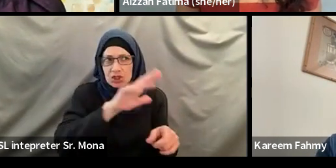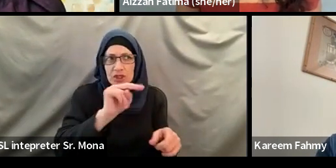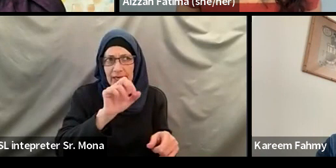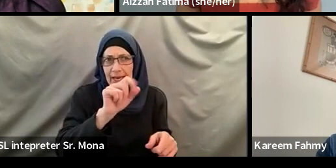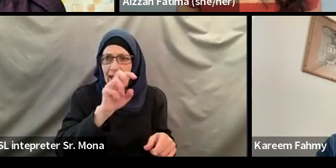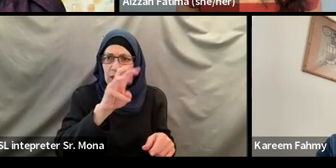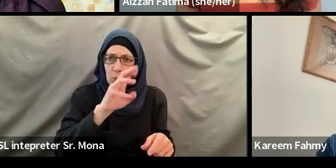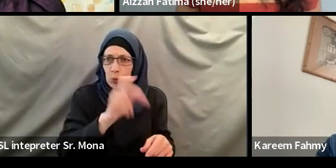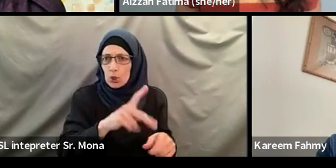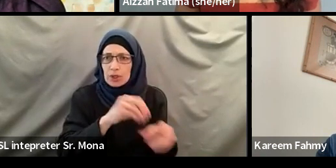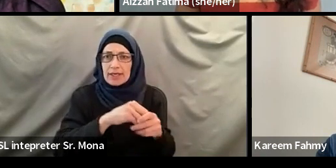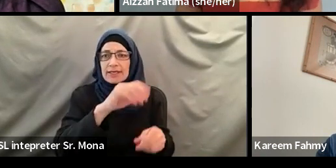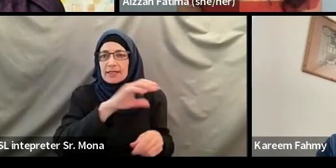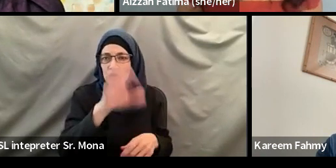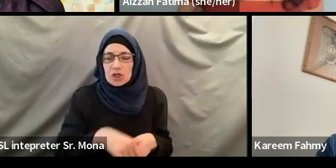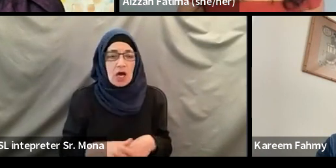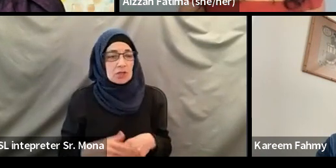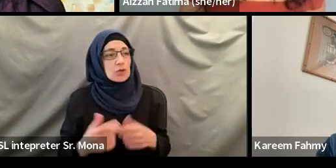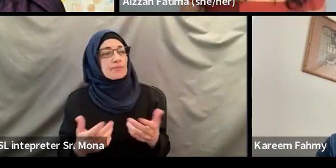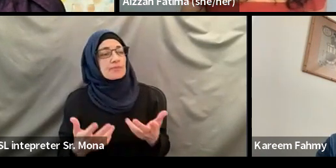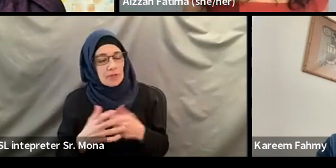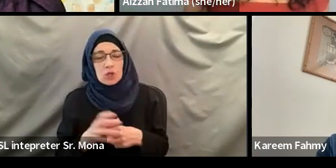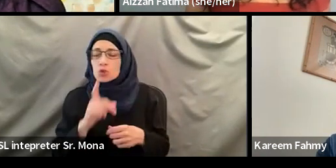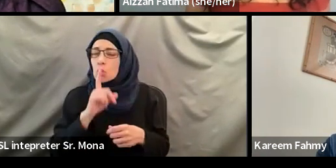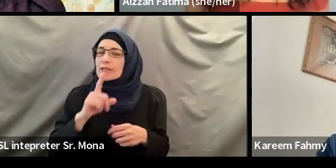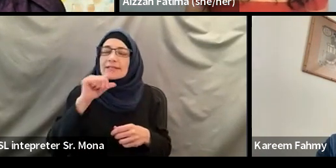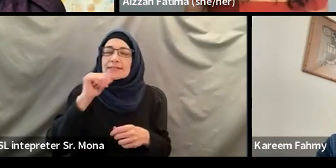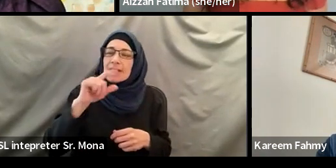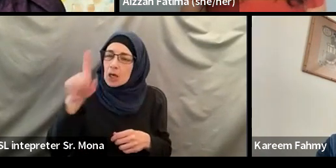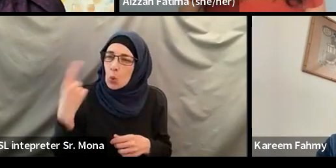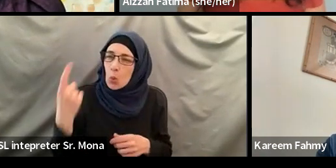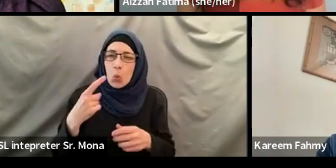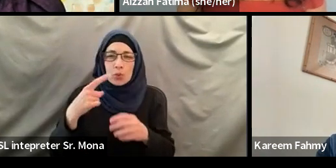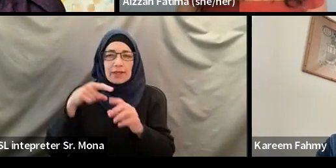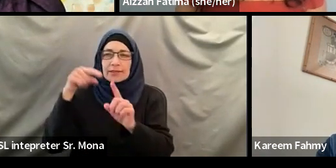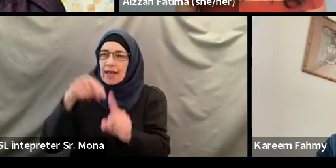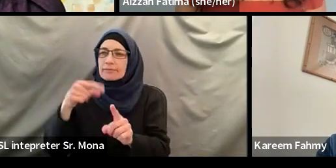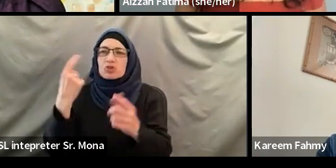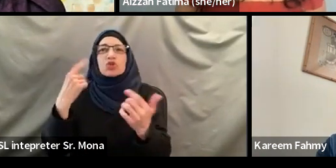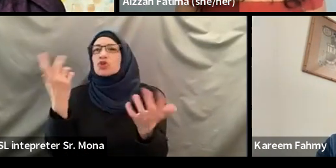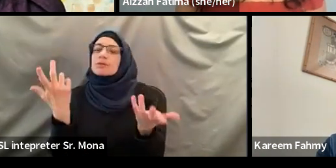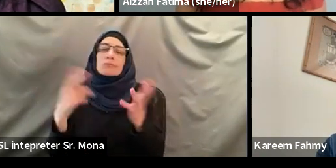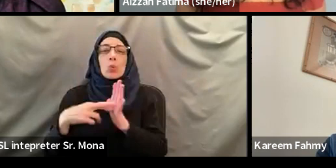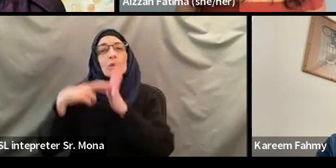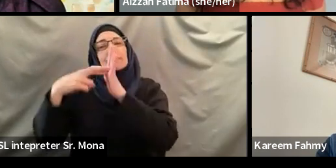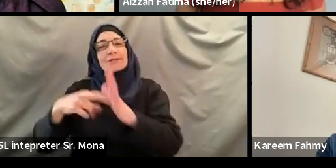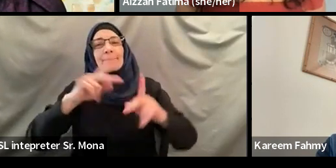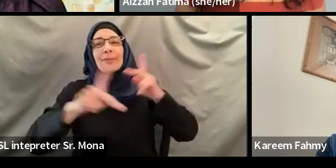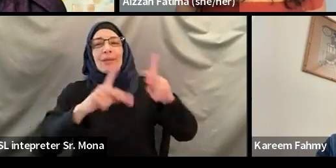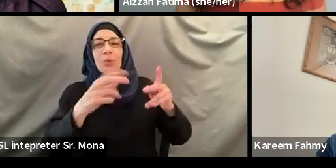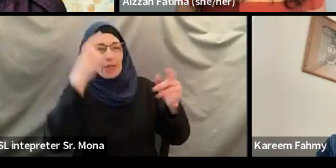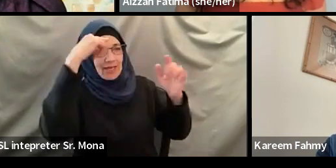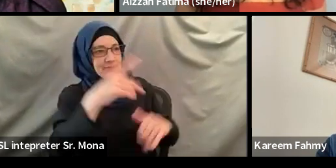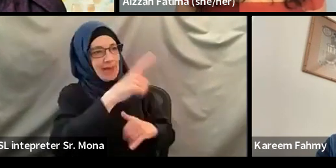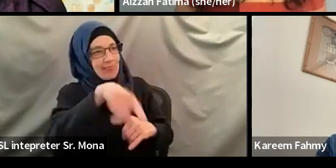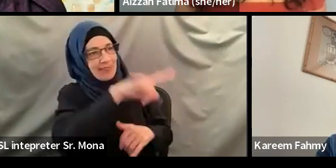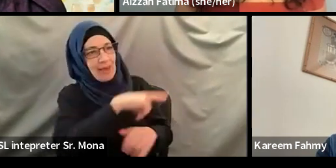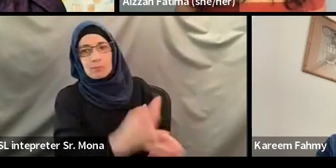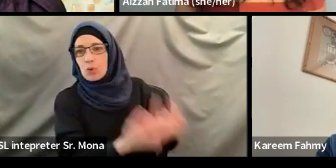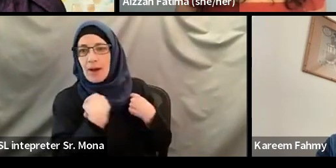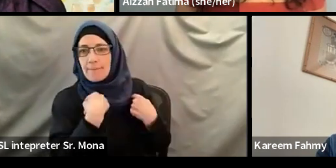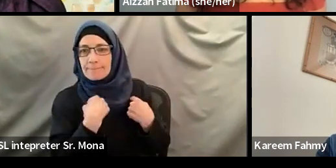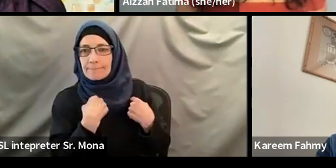would love for you to like center our work. So it's not just about like expecting people to come because you've created representation, but like, are you going to mosques, even though